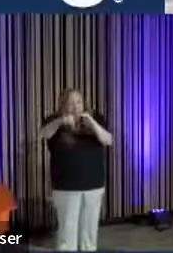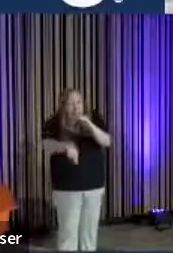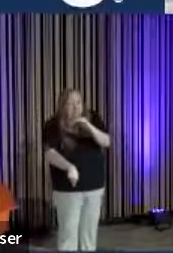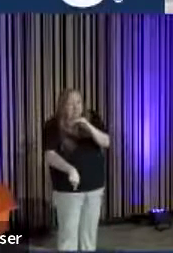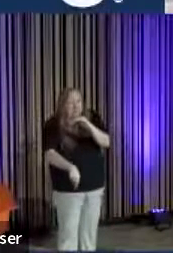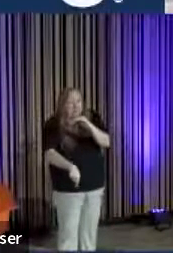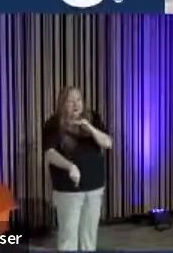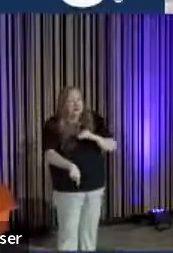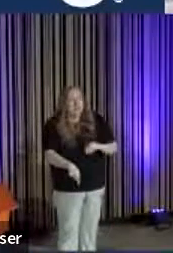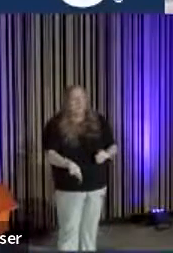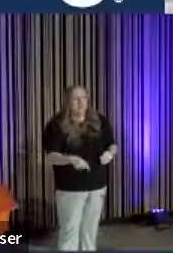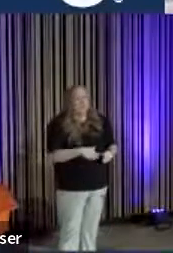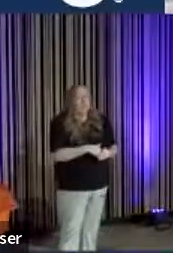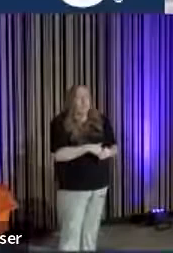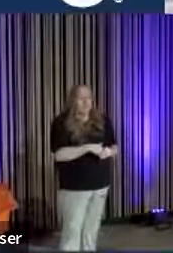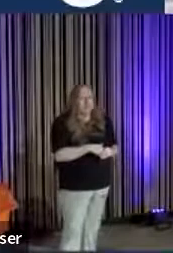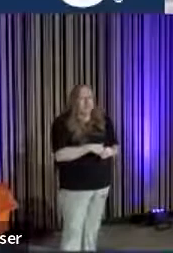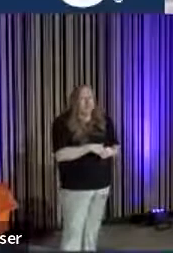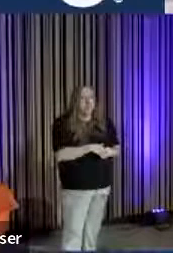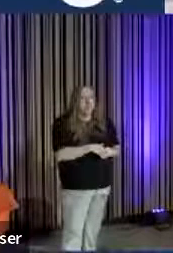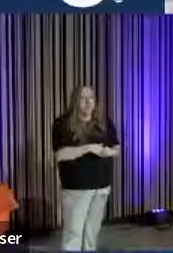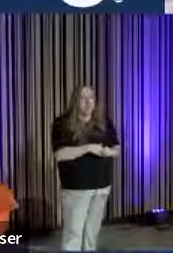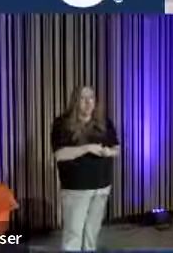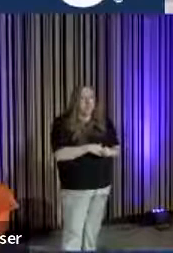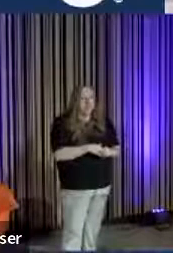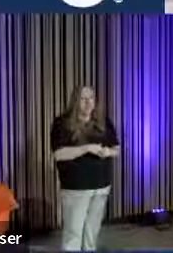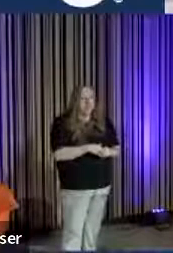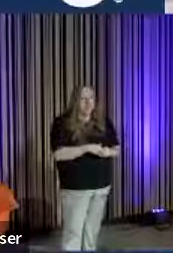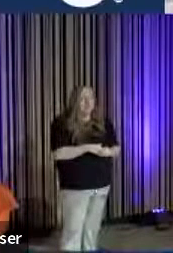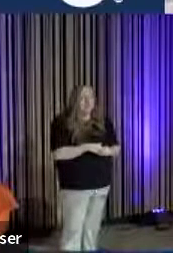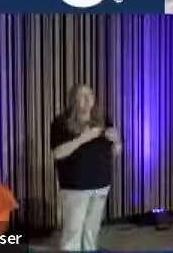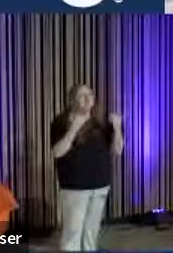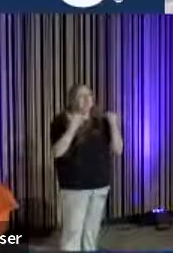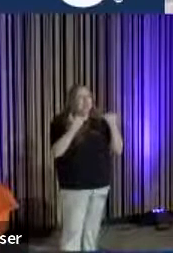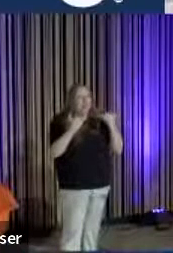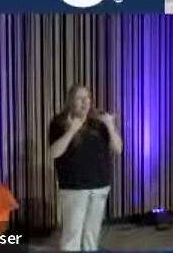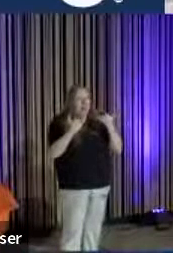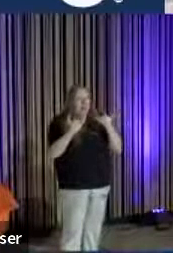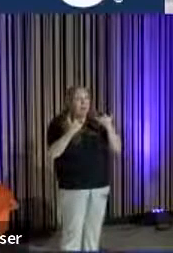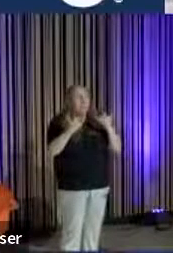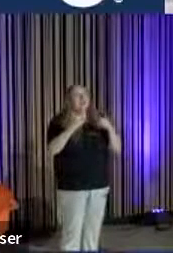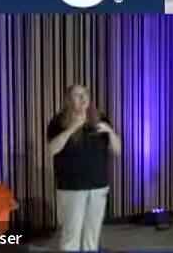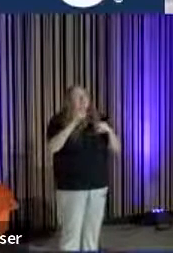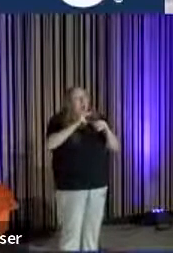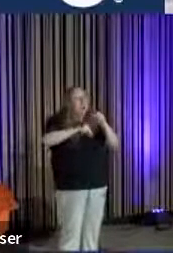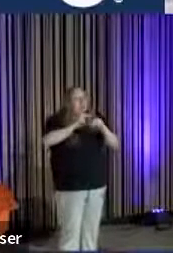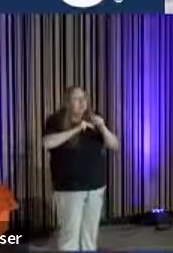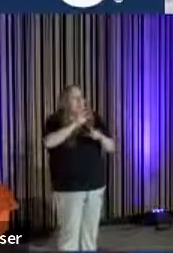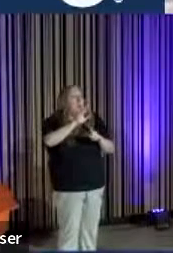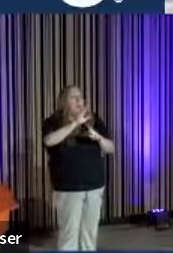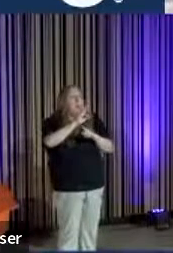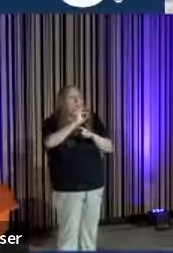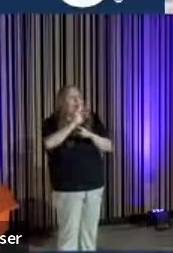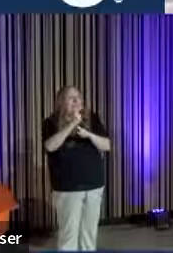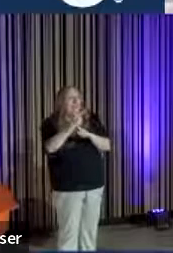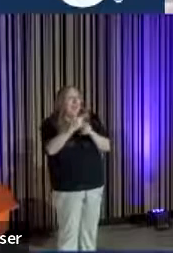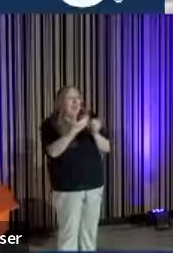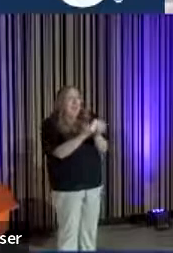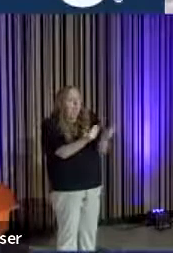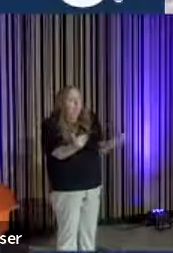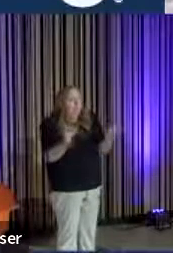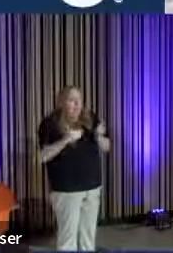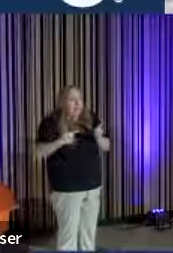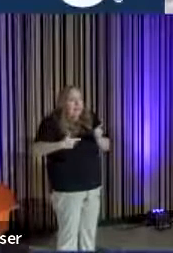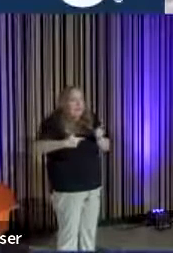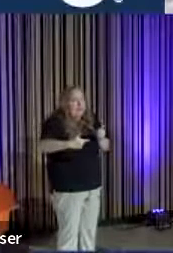see here is just an image, but now they are welding the aluminum hull over the last 2 months. So we are on it, and